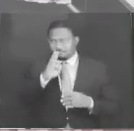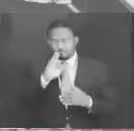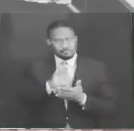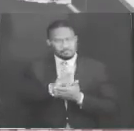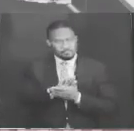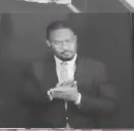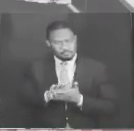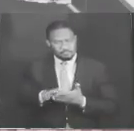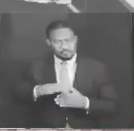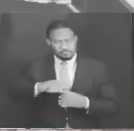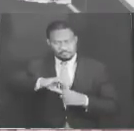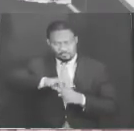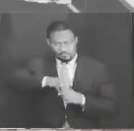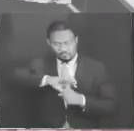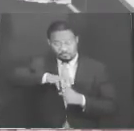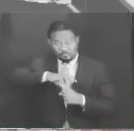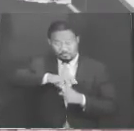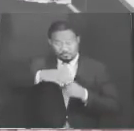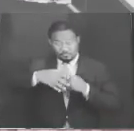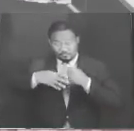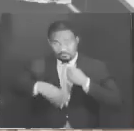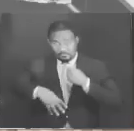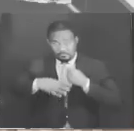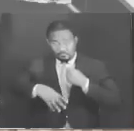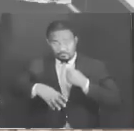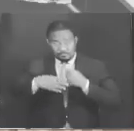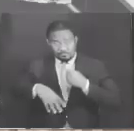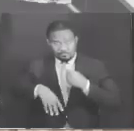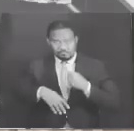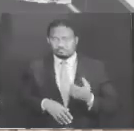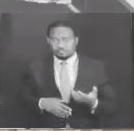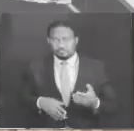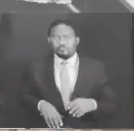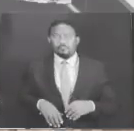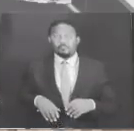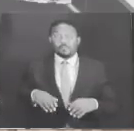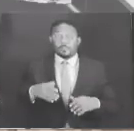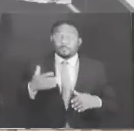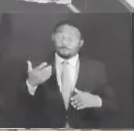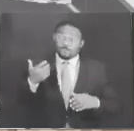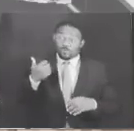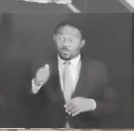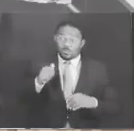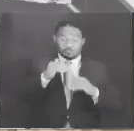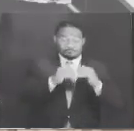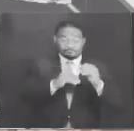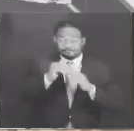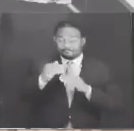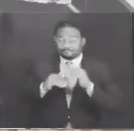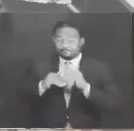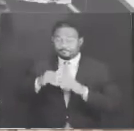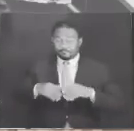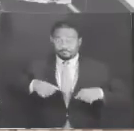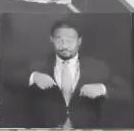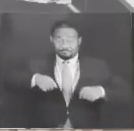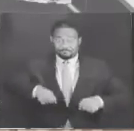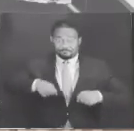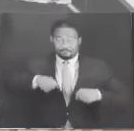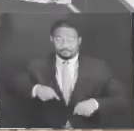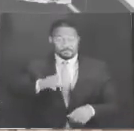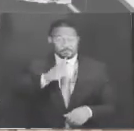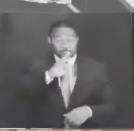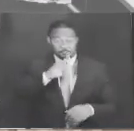in each assembly, of which a minimum of 10 boreholes are supposed to be constructed in rural